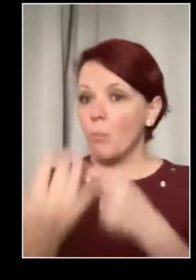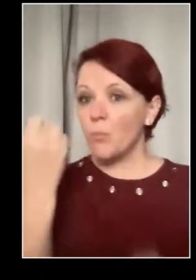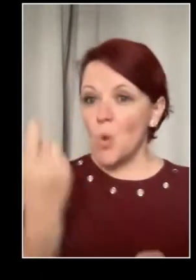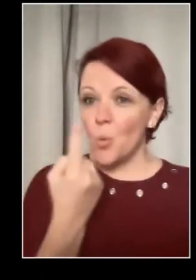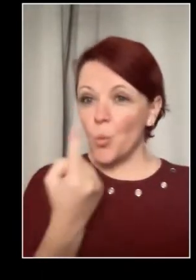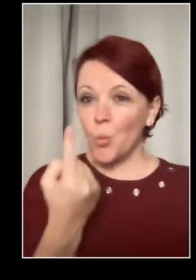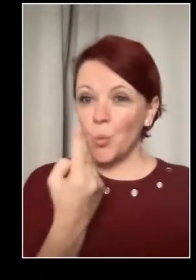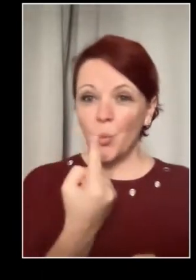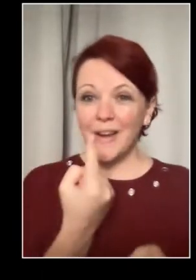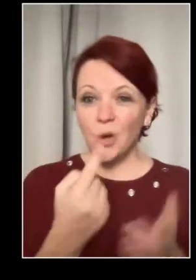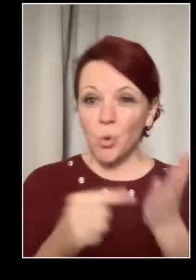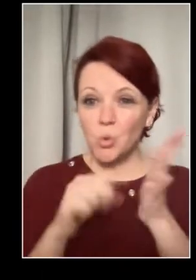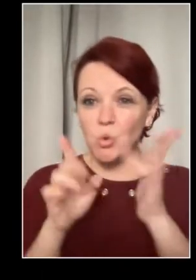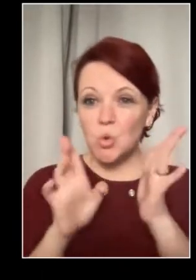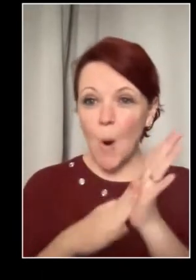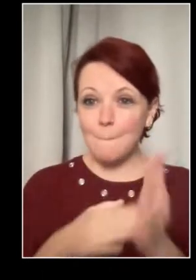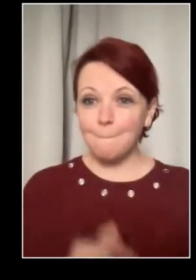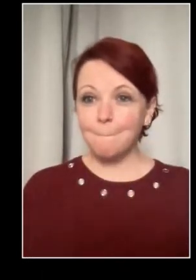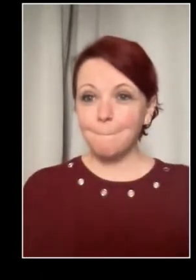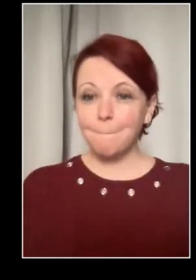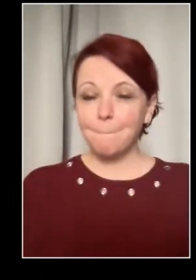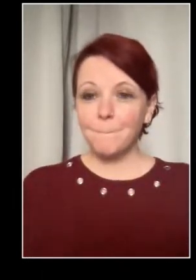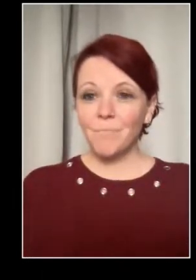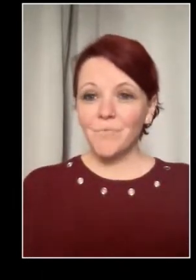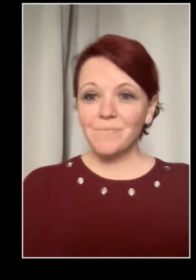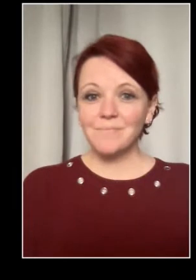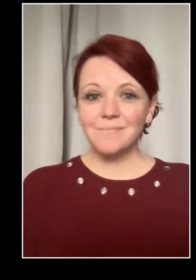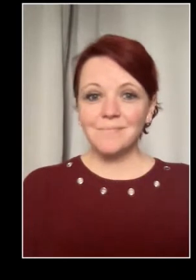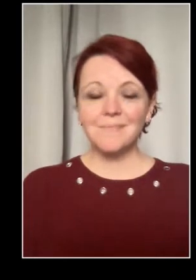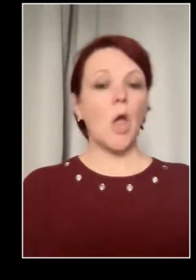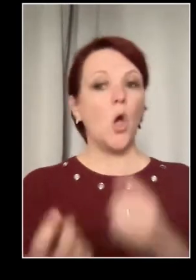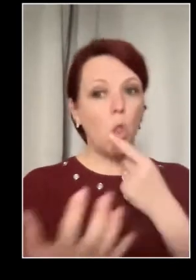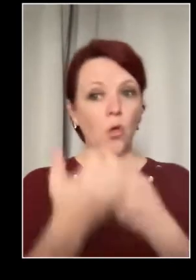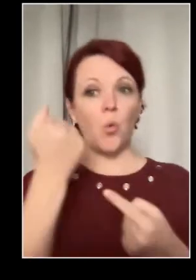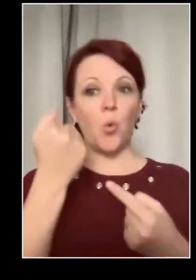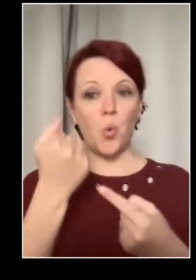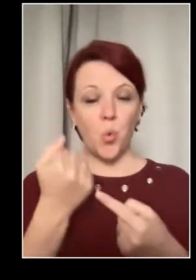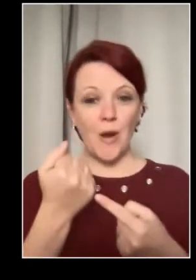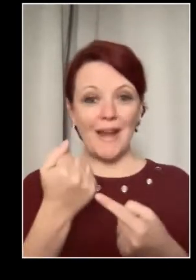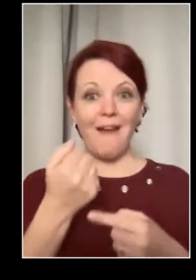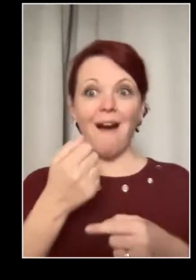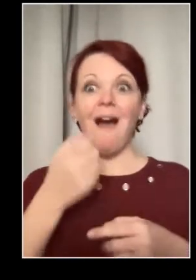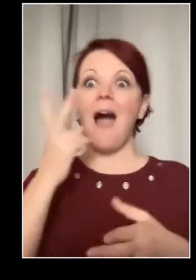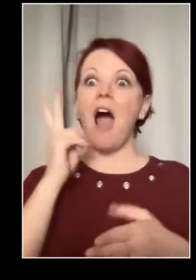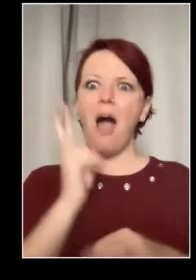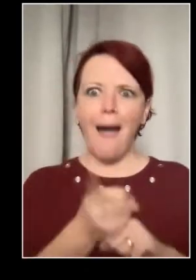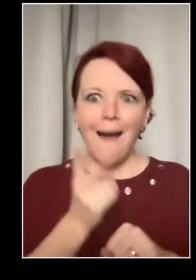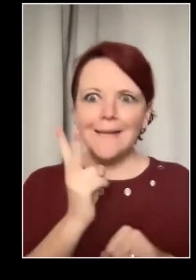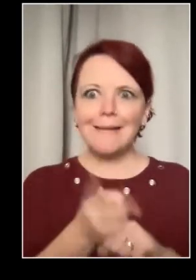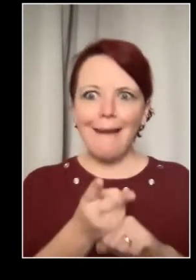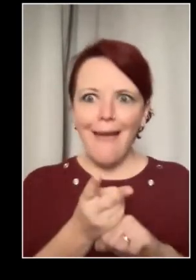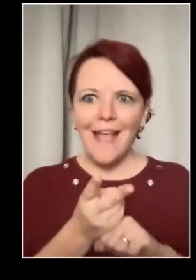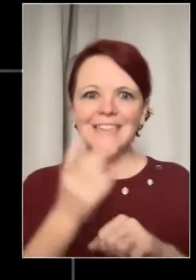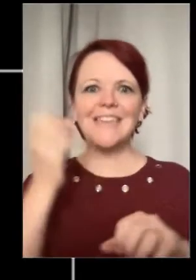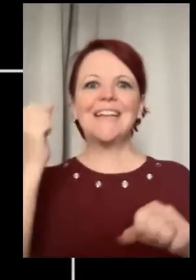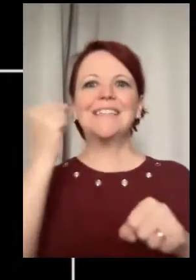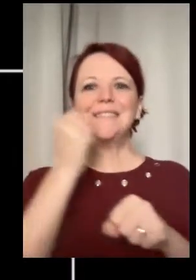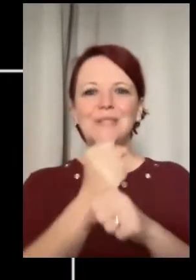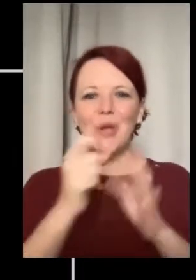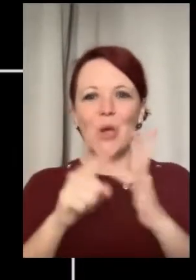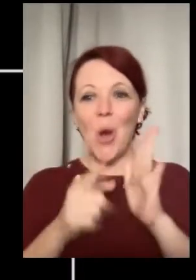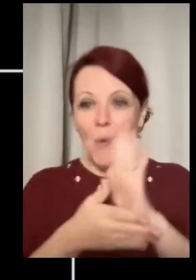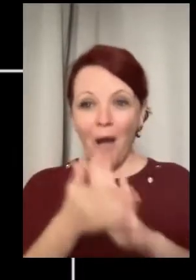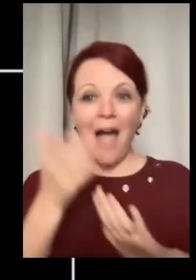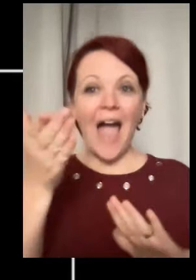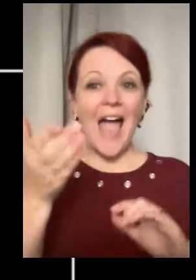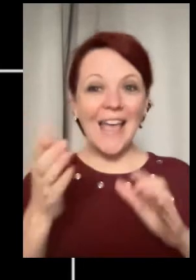Okay, so the winner for the award for Recruitment Excellence of the Year 2021, yet again, is Go Ahead Group.